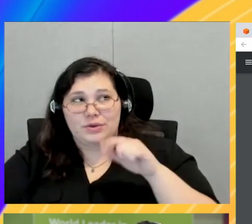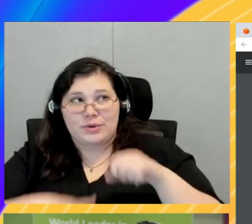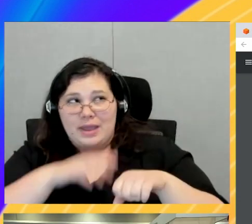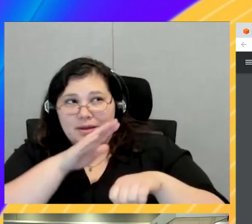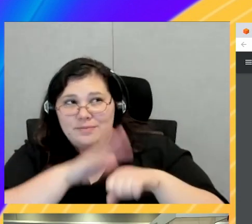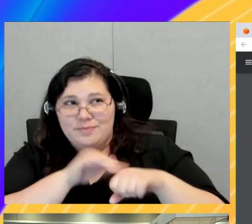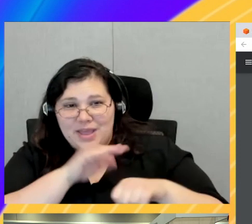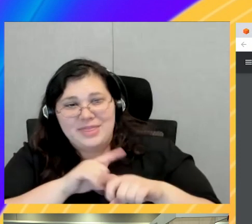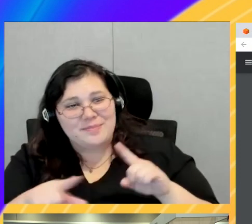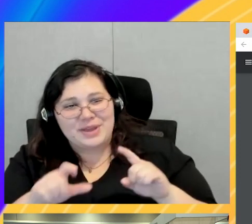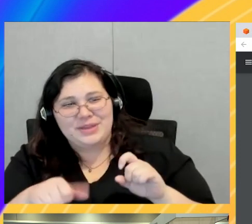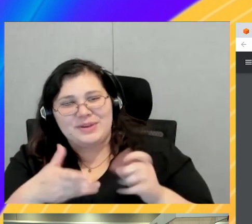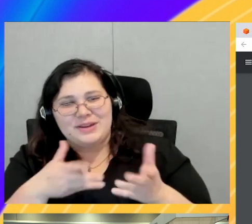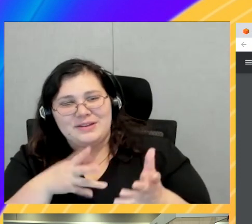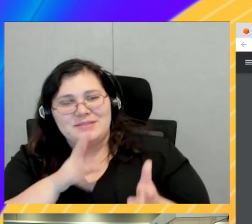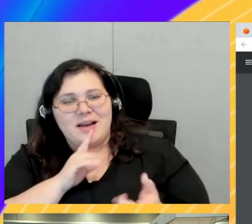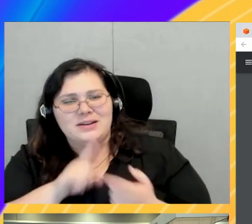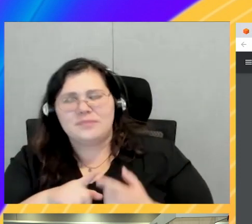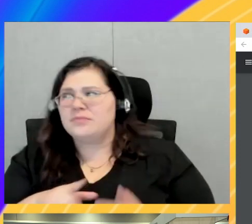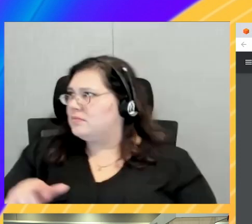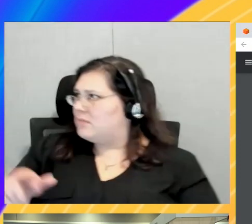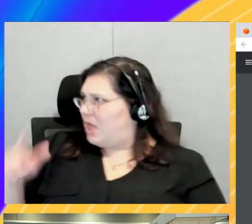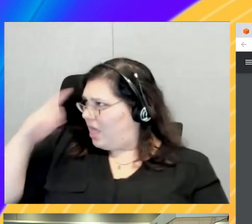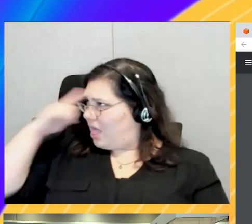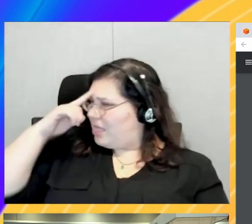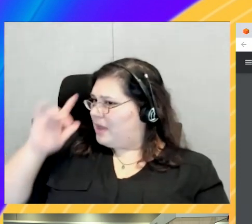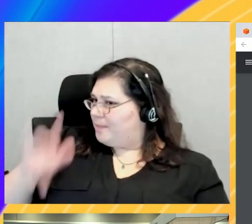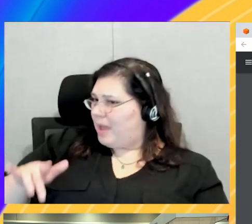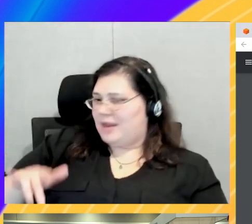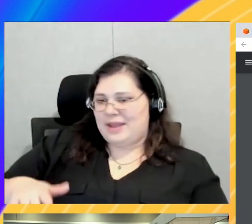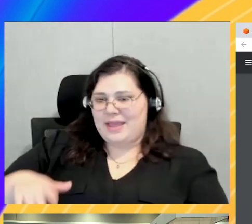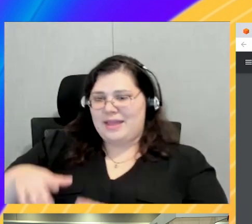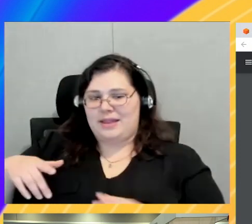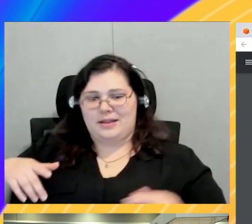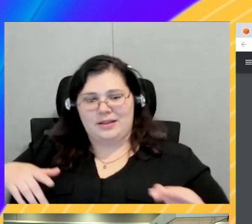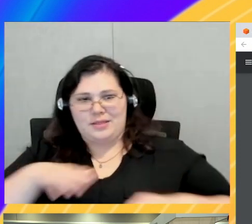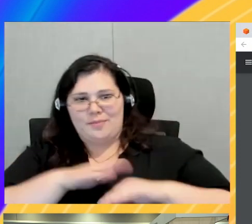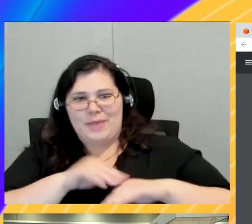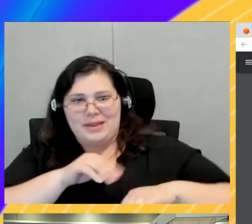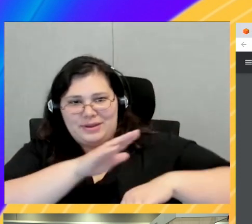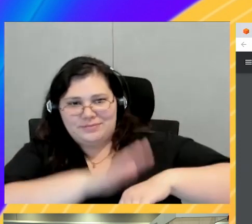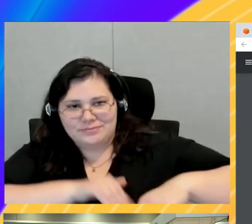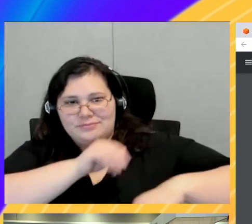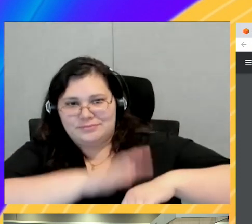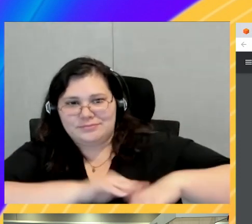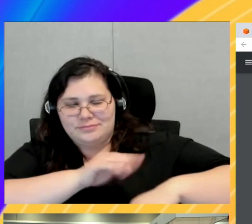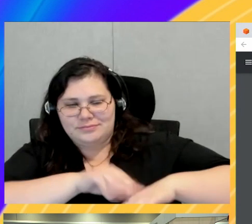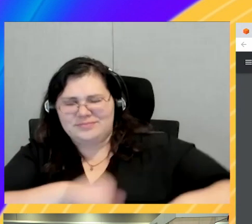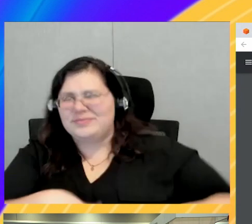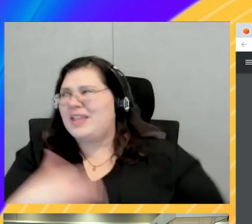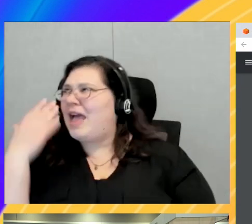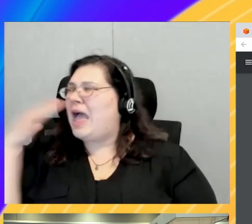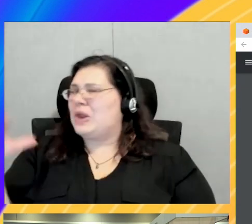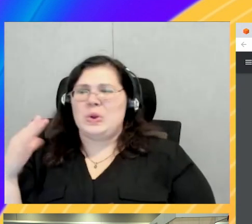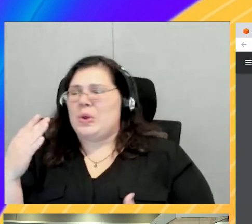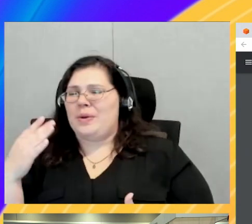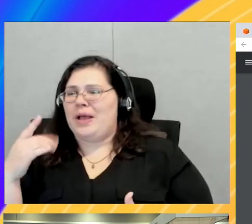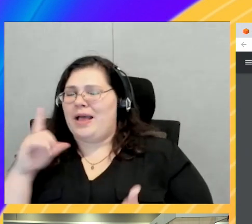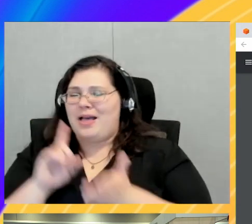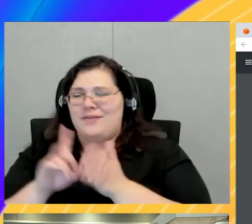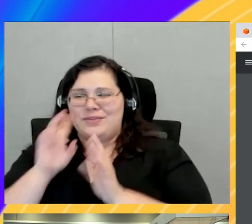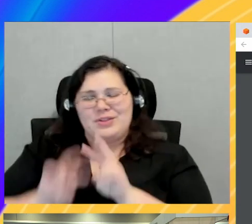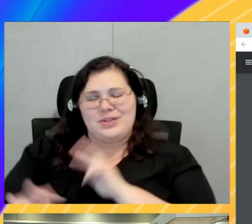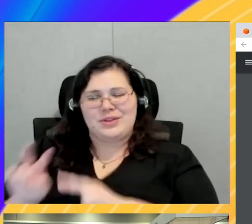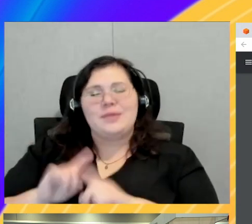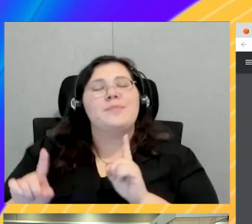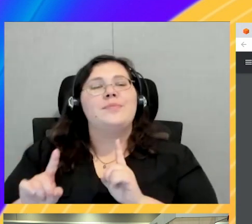pet, isn't there? If you get a pet, I don't know. I don't know if you can pet them. I'm going to check that out. Okay, but you can